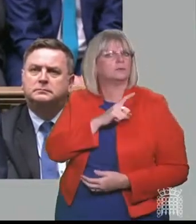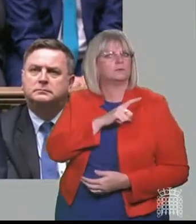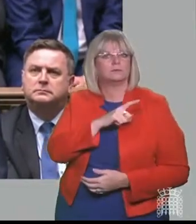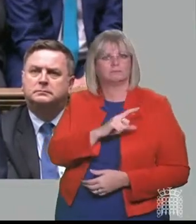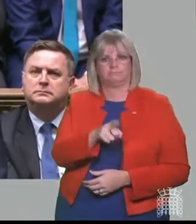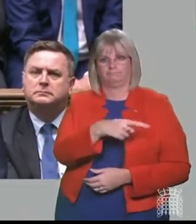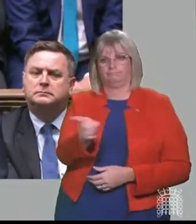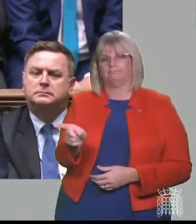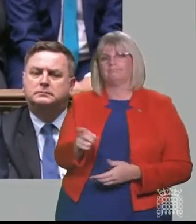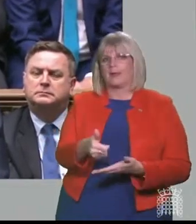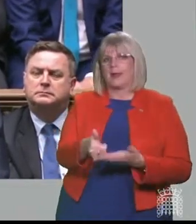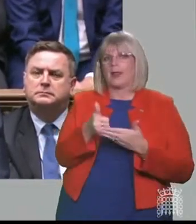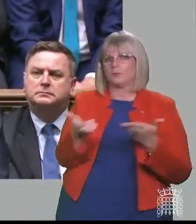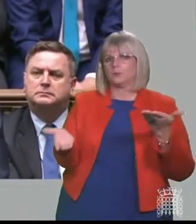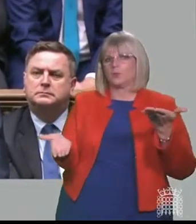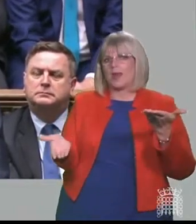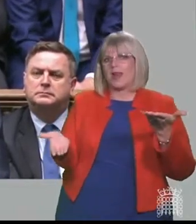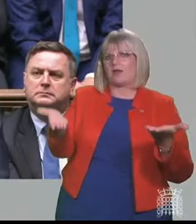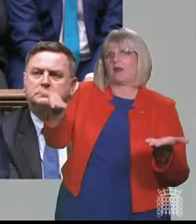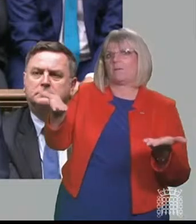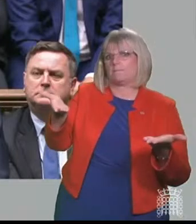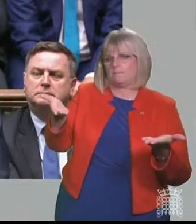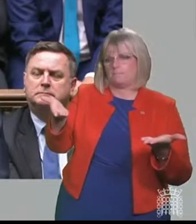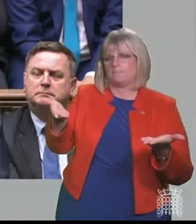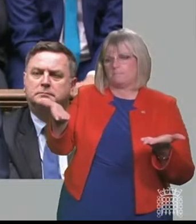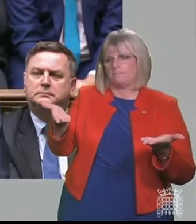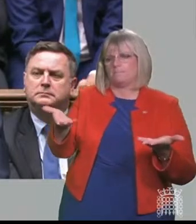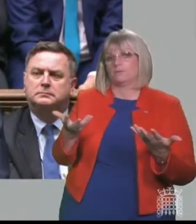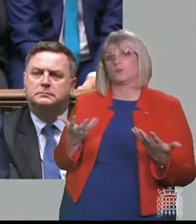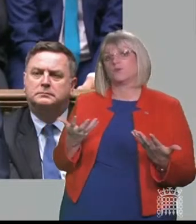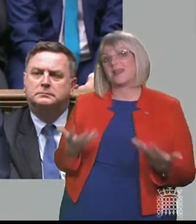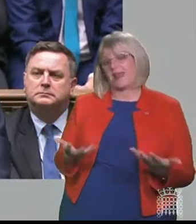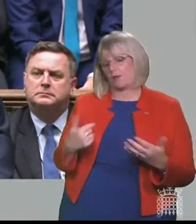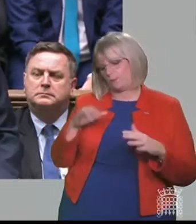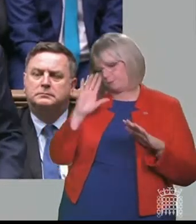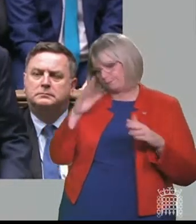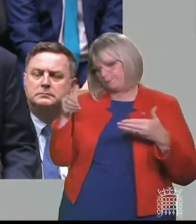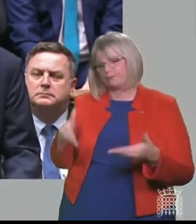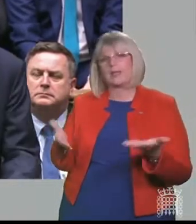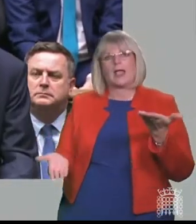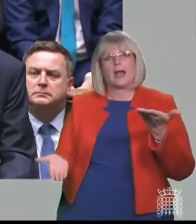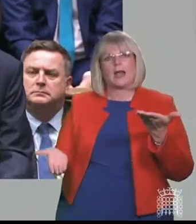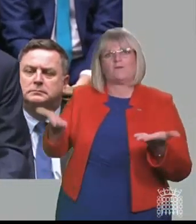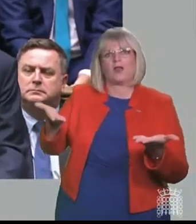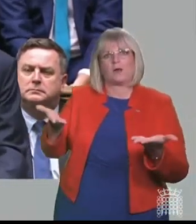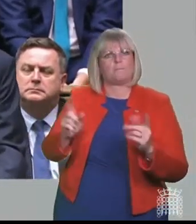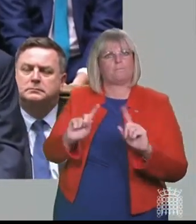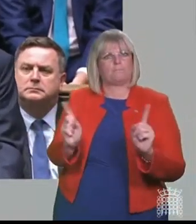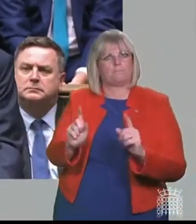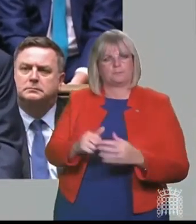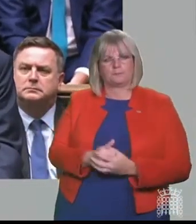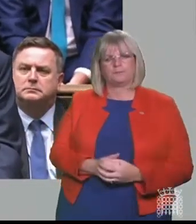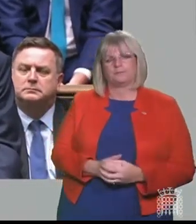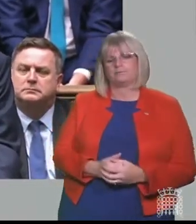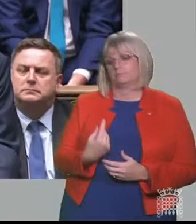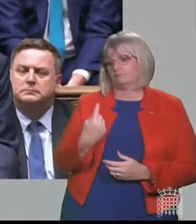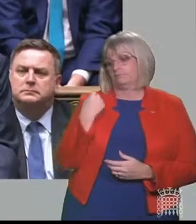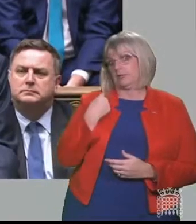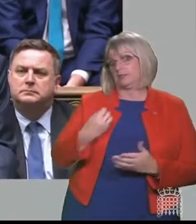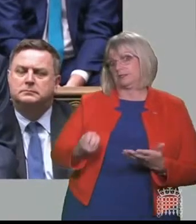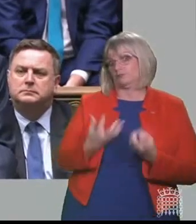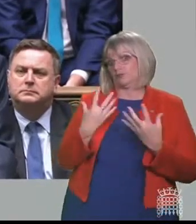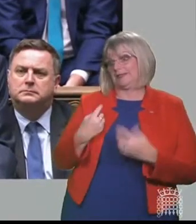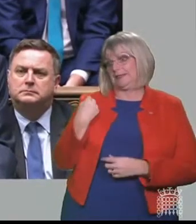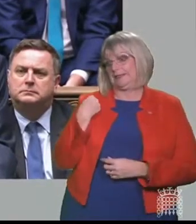Kingdom. So I now turn to further levelling up measures. In the spring, I announced we deliver 12 new investment zones, 12